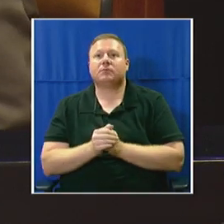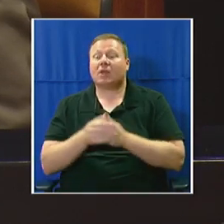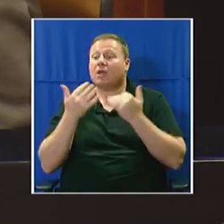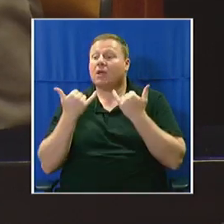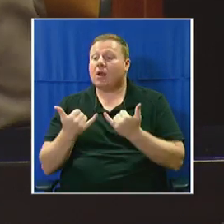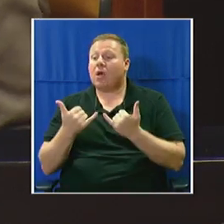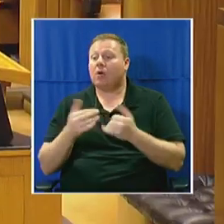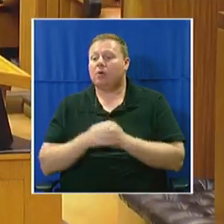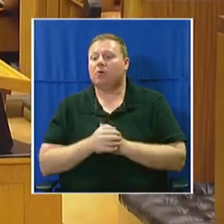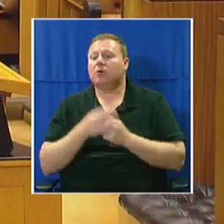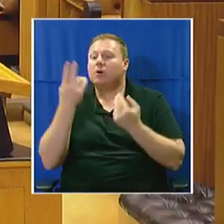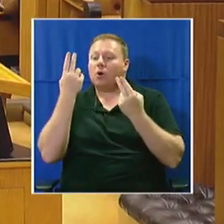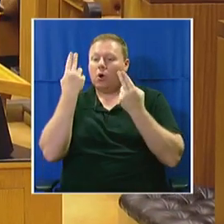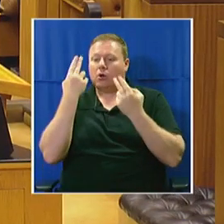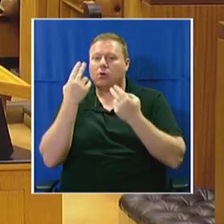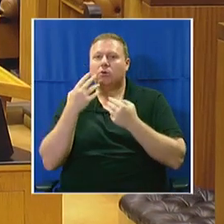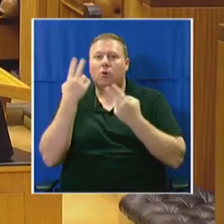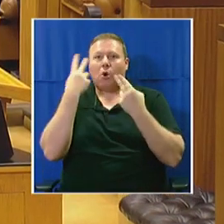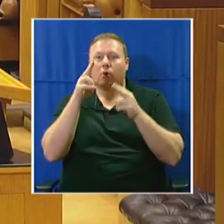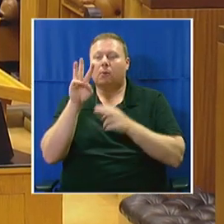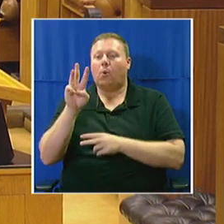prosecutions I thank